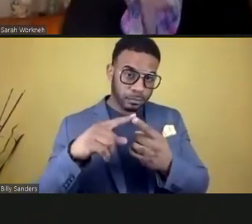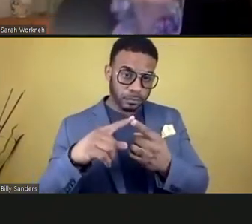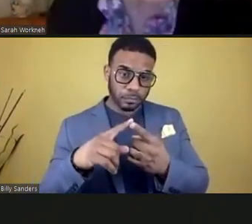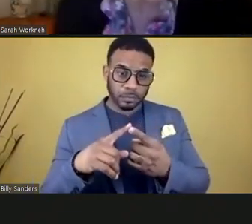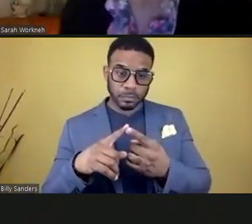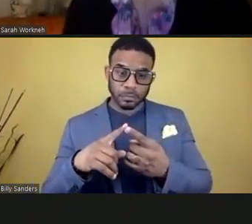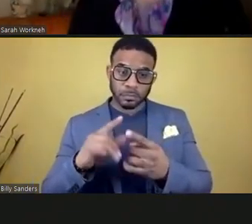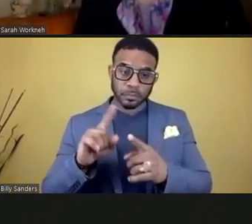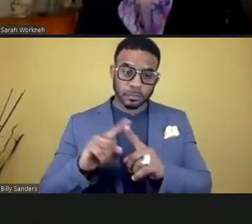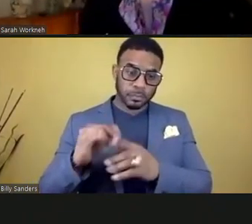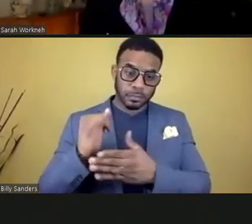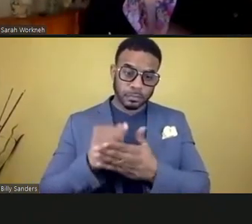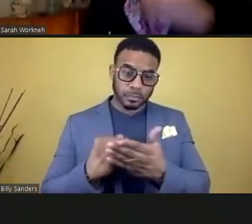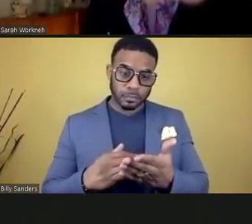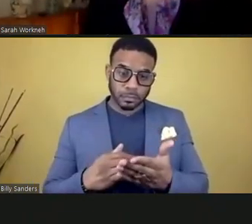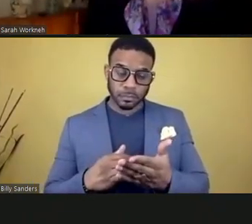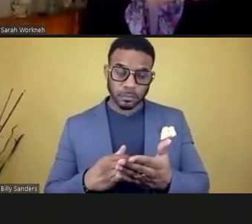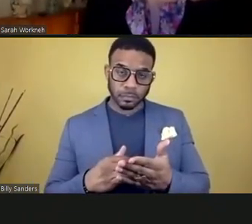as an artist,